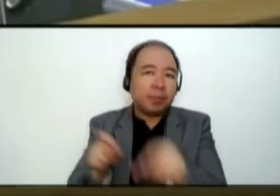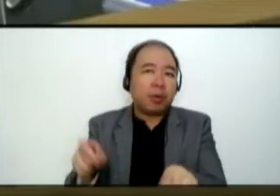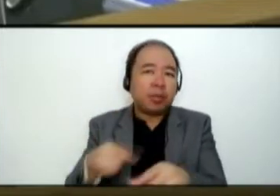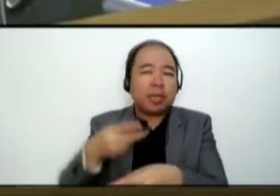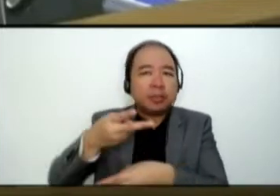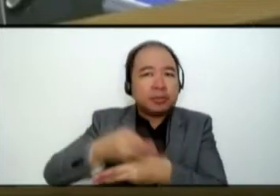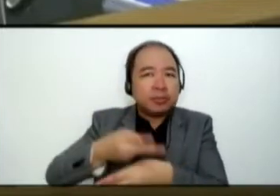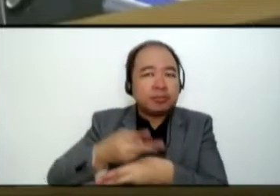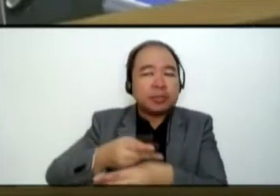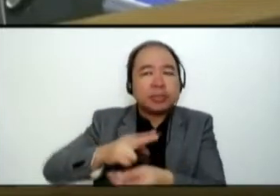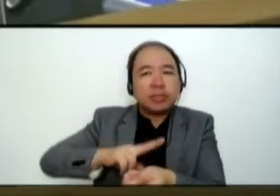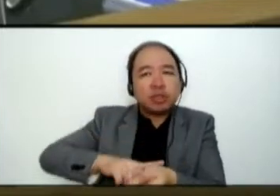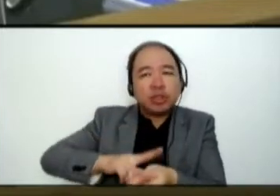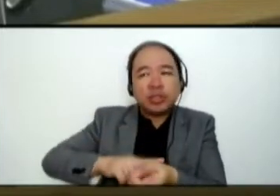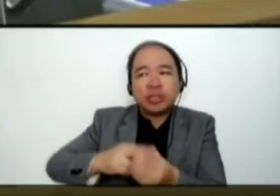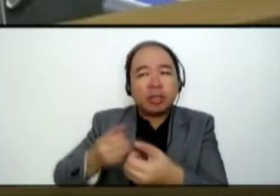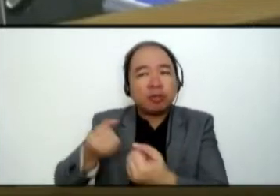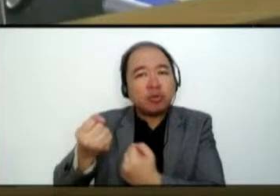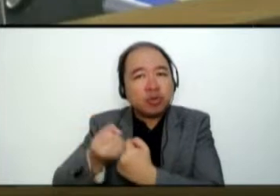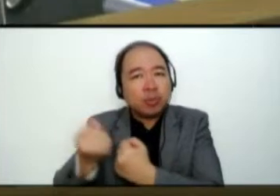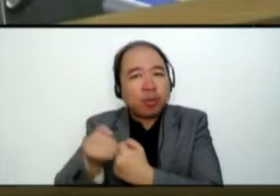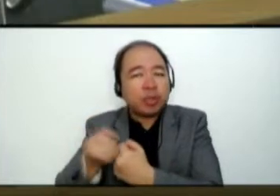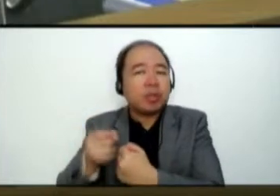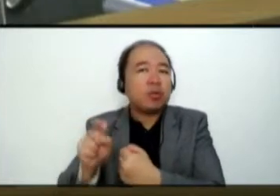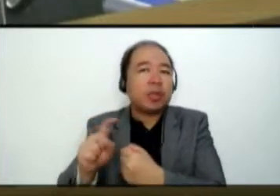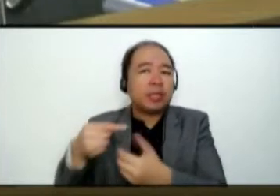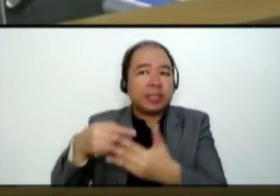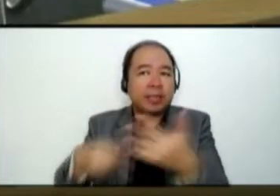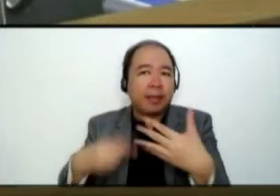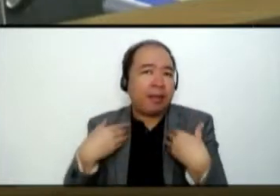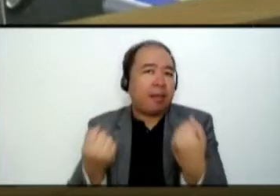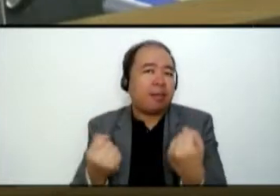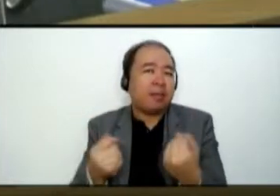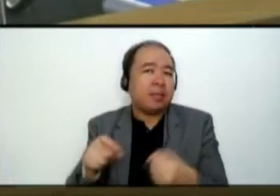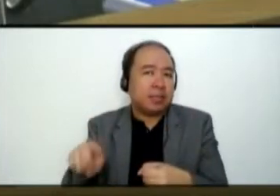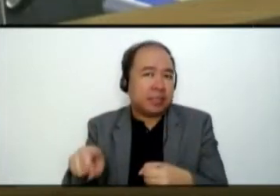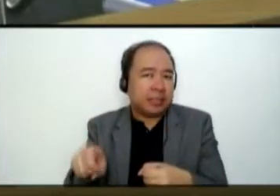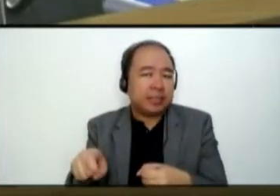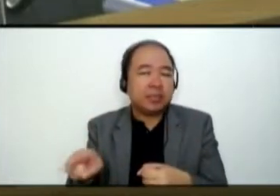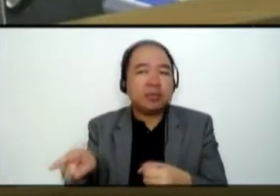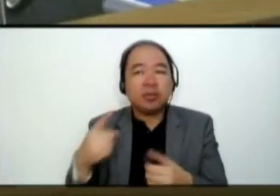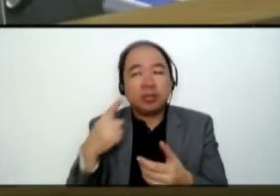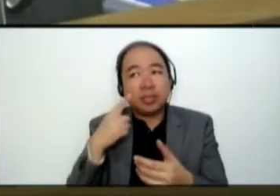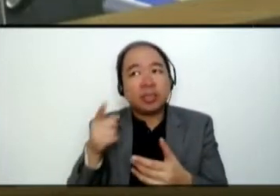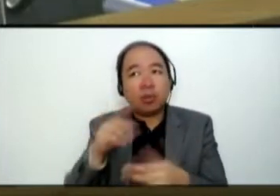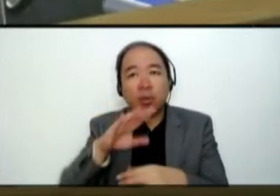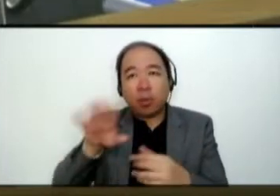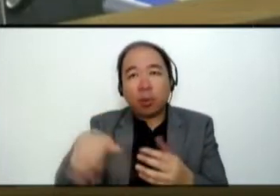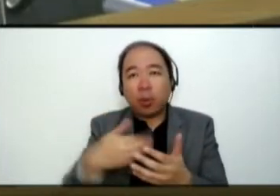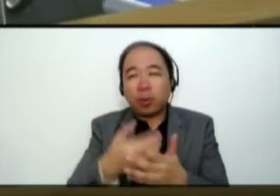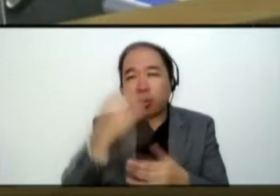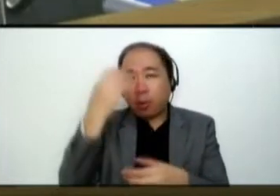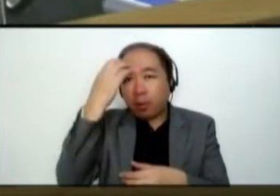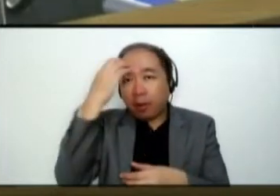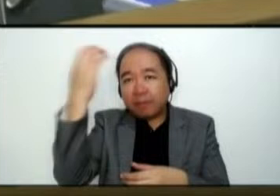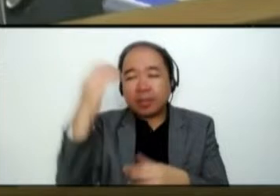specialized needs. And for the healthcare and treatment of senior citizens in all government, community, and private